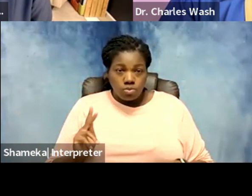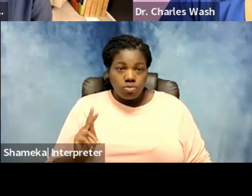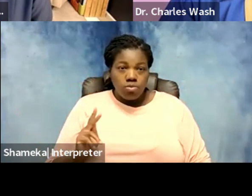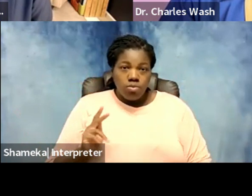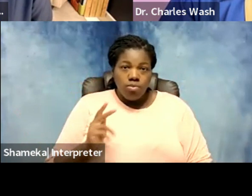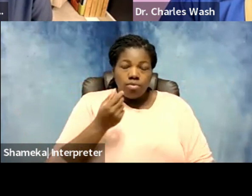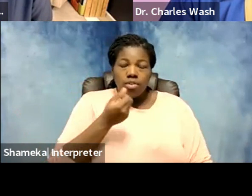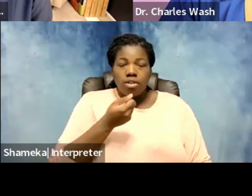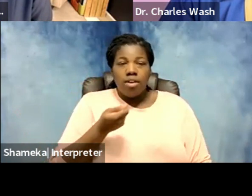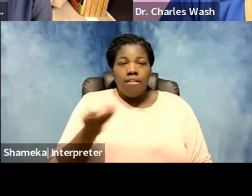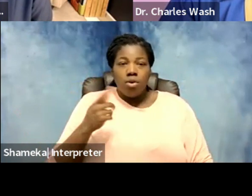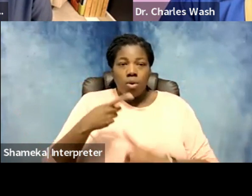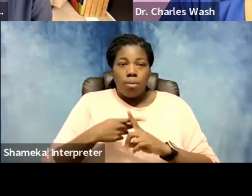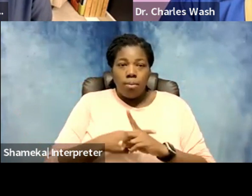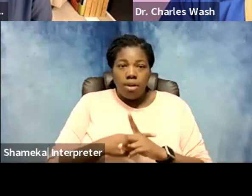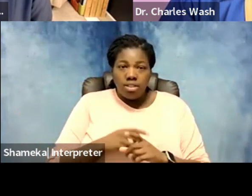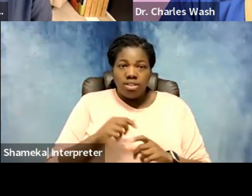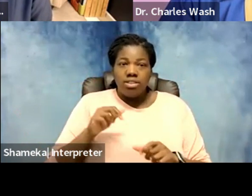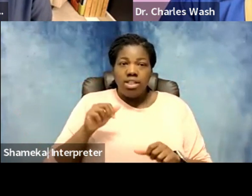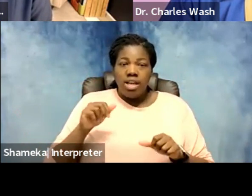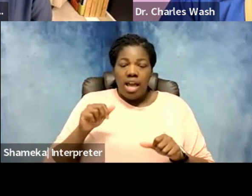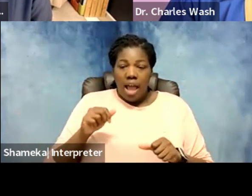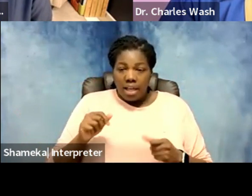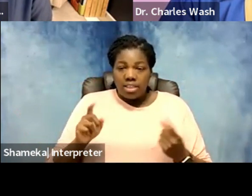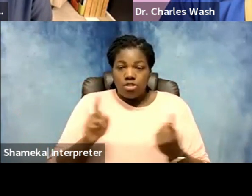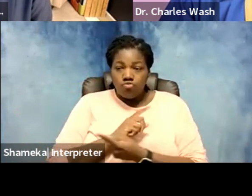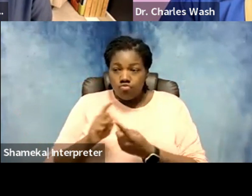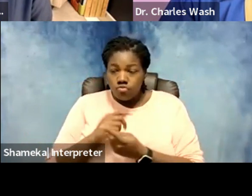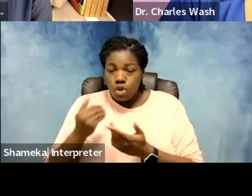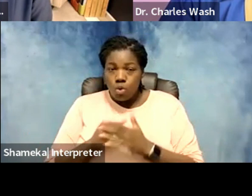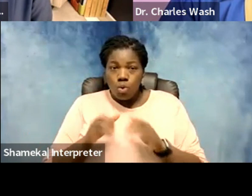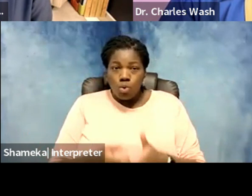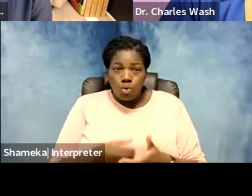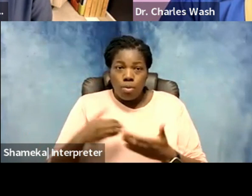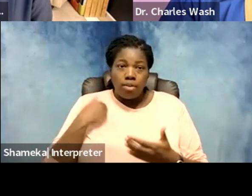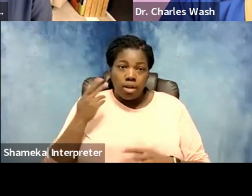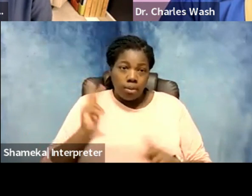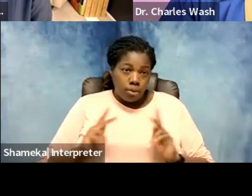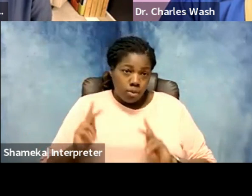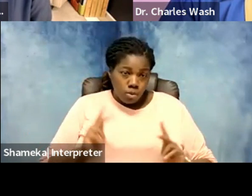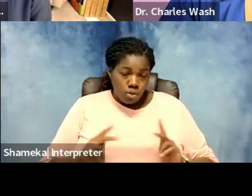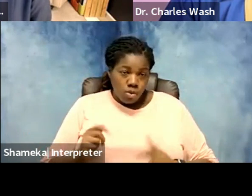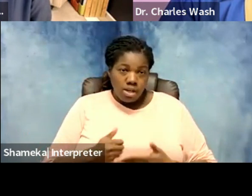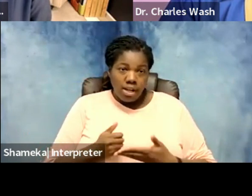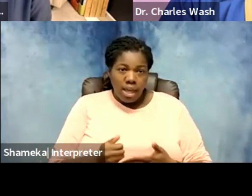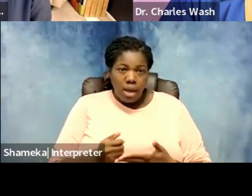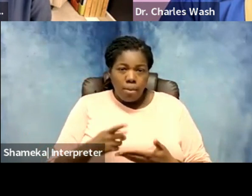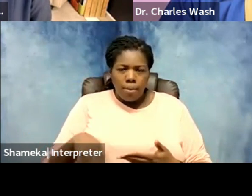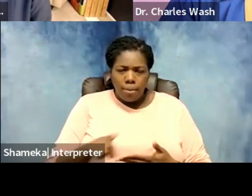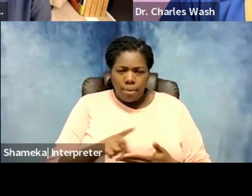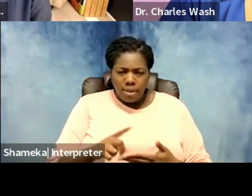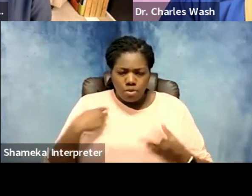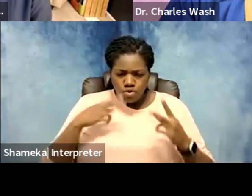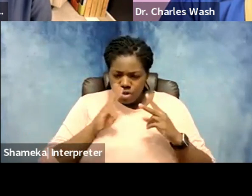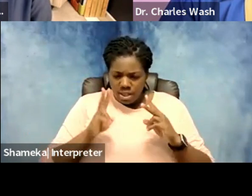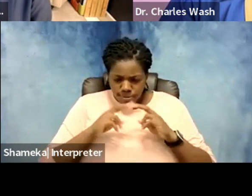few months, engage with a new cohort of youth to help see themselves as